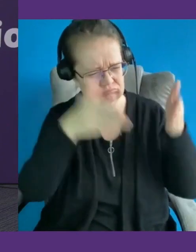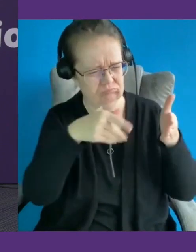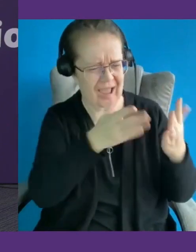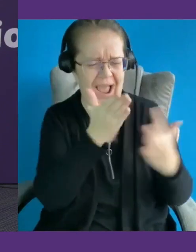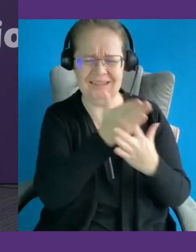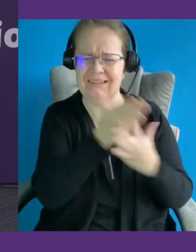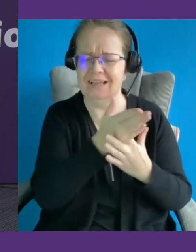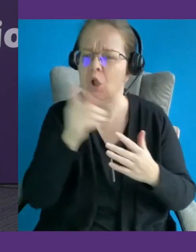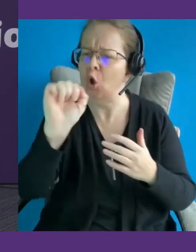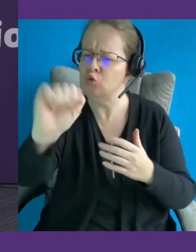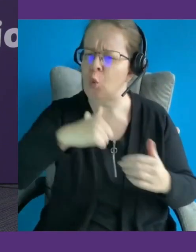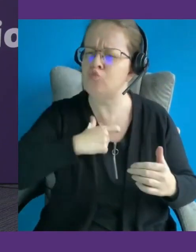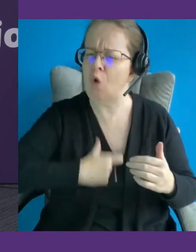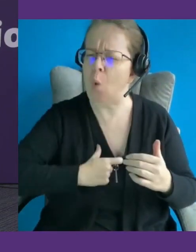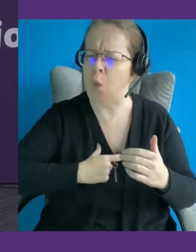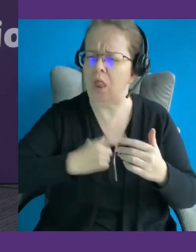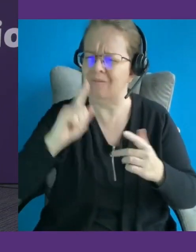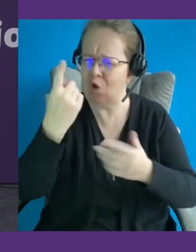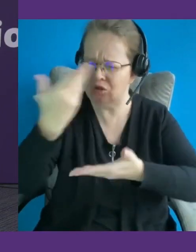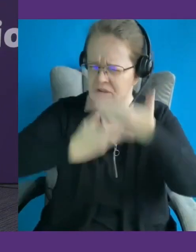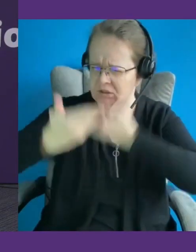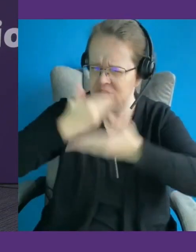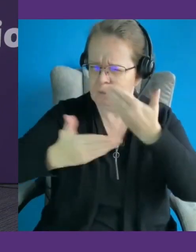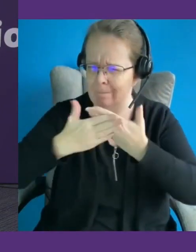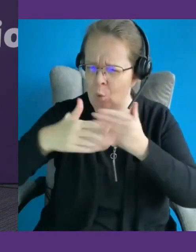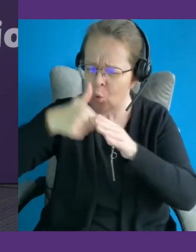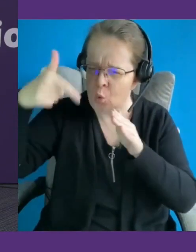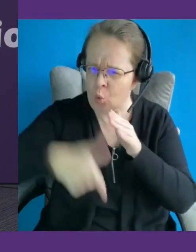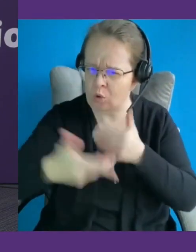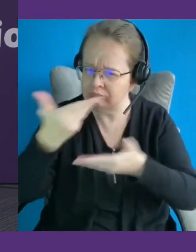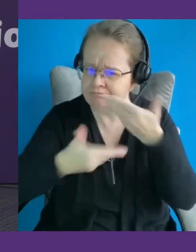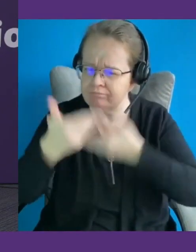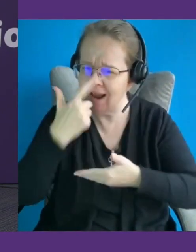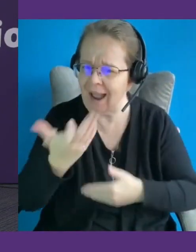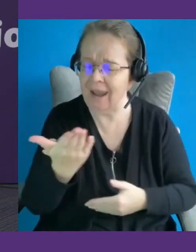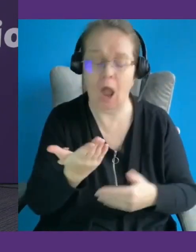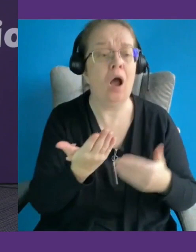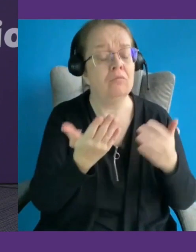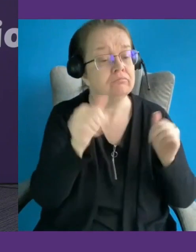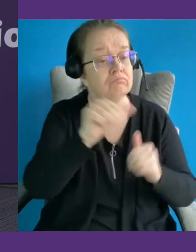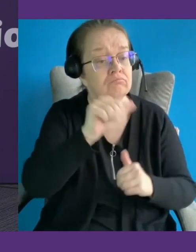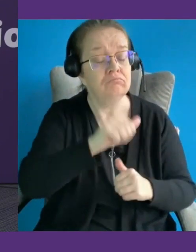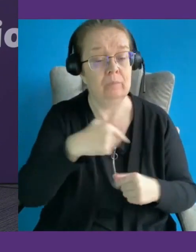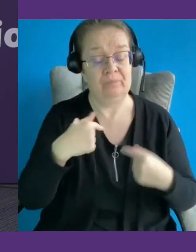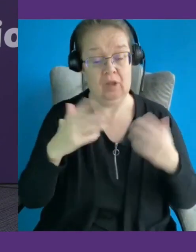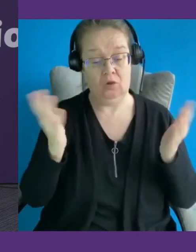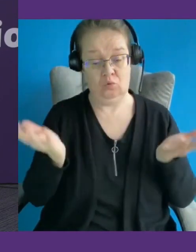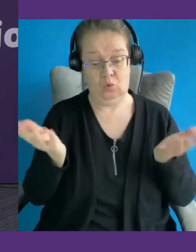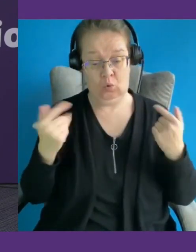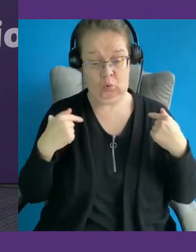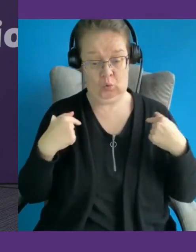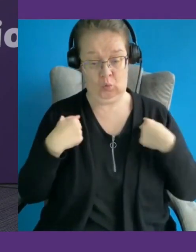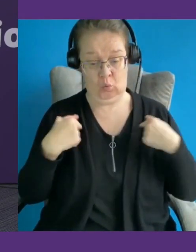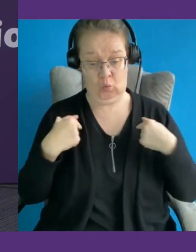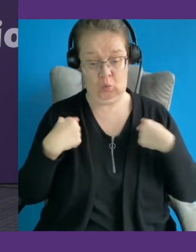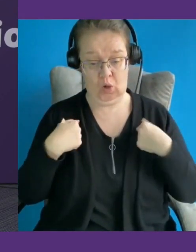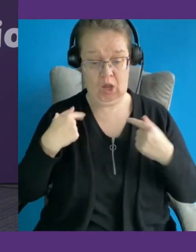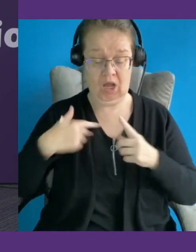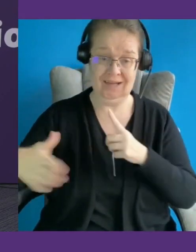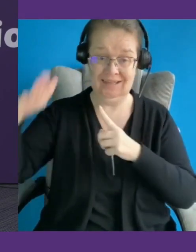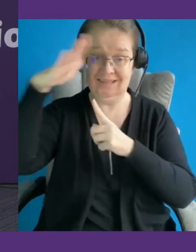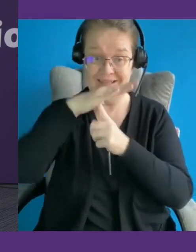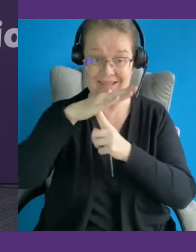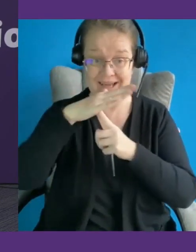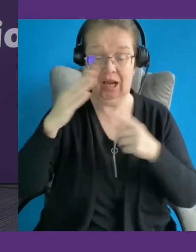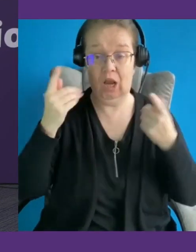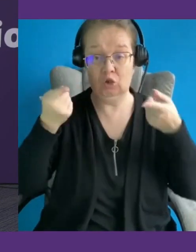fits into Apple's grand scheme of things? Yeah, absolutely. So I am the Senior Director of Global Accessibility Policy